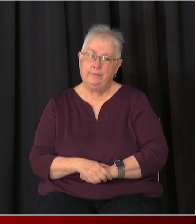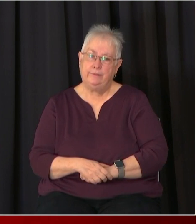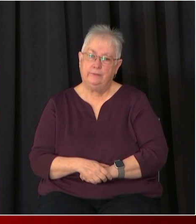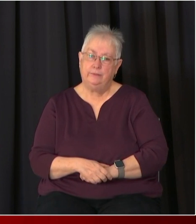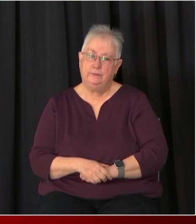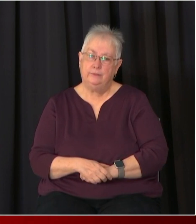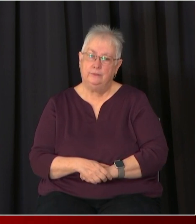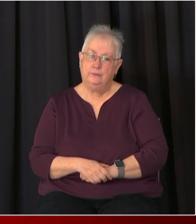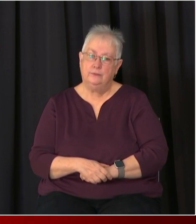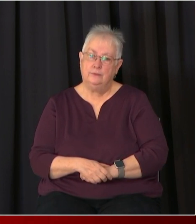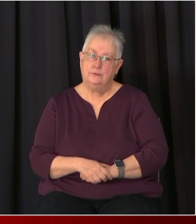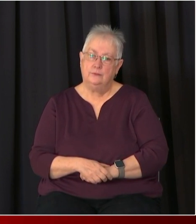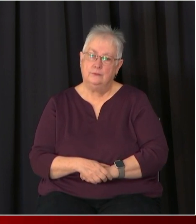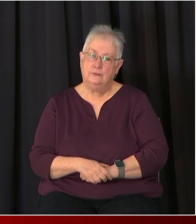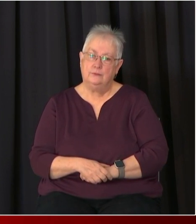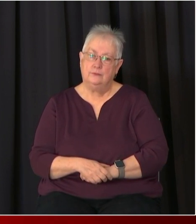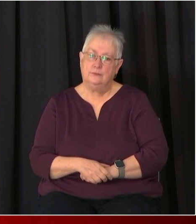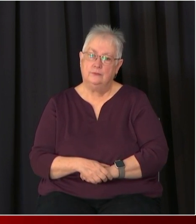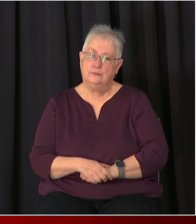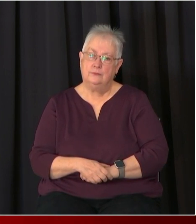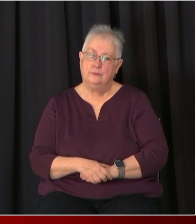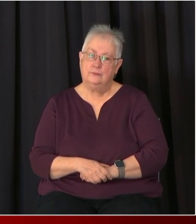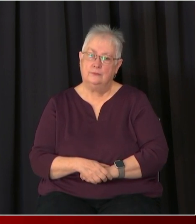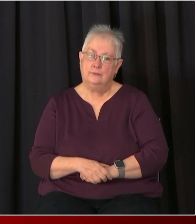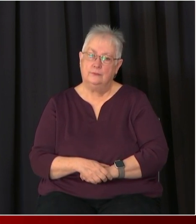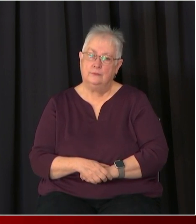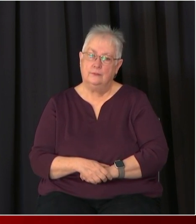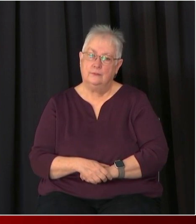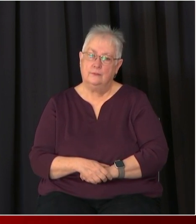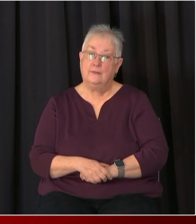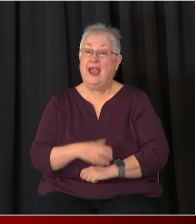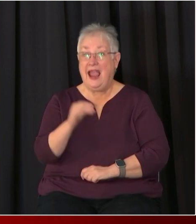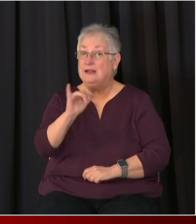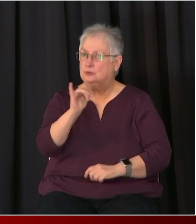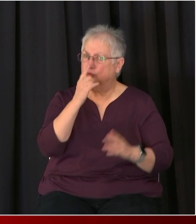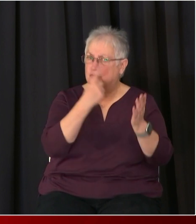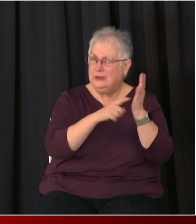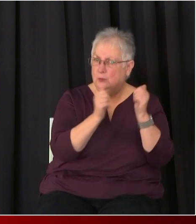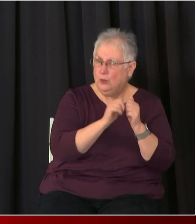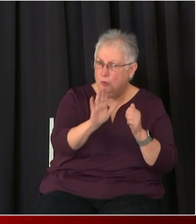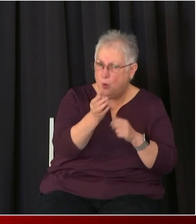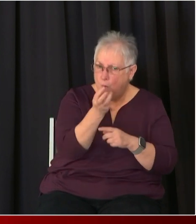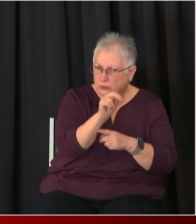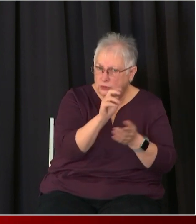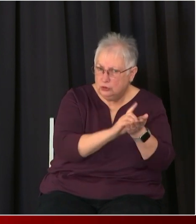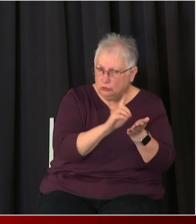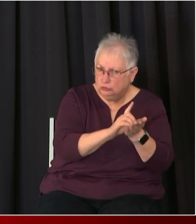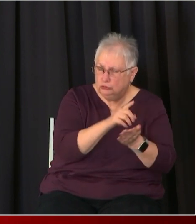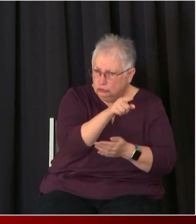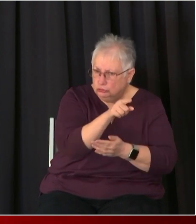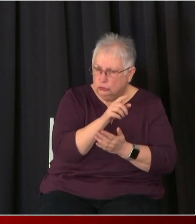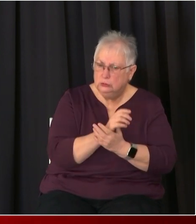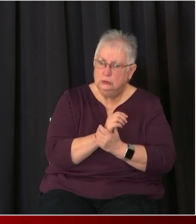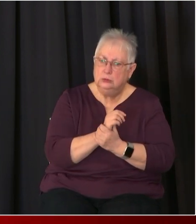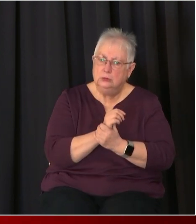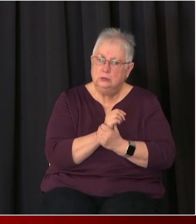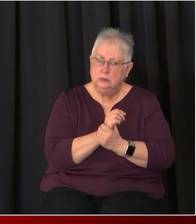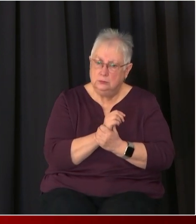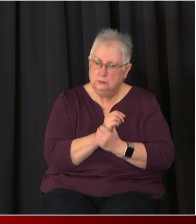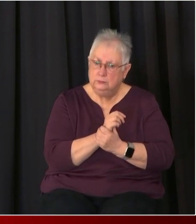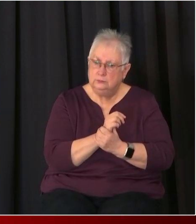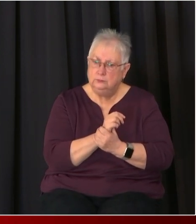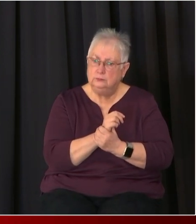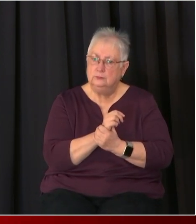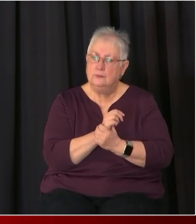to check in with your own doctor before going to a pre-testing site. Your doctors are